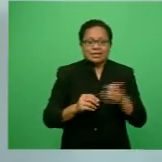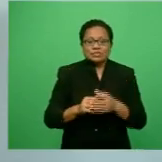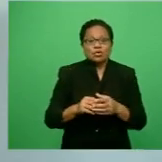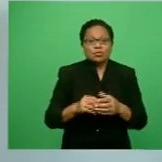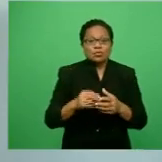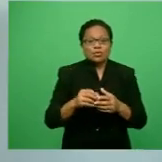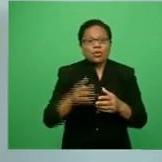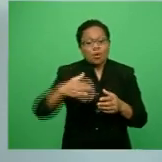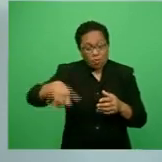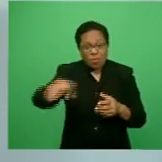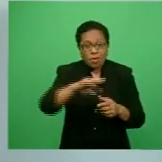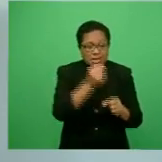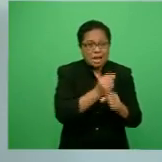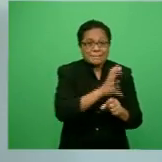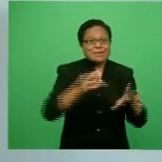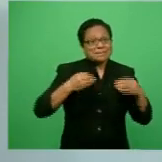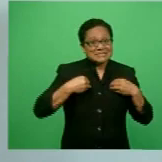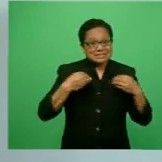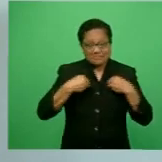the companies are going through this